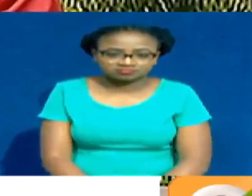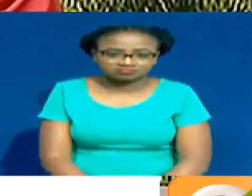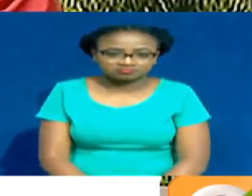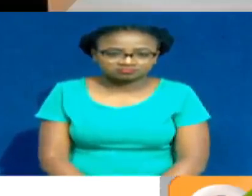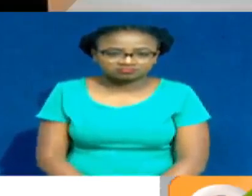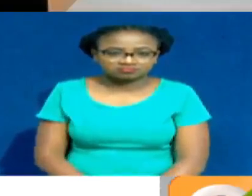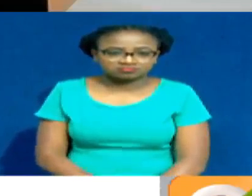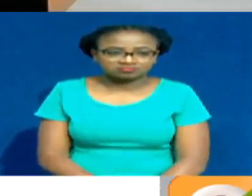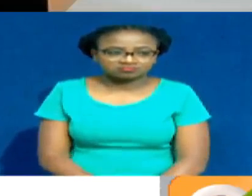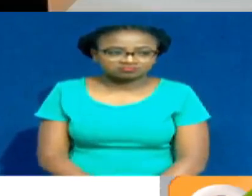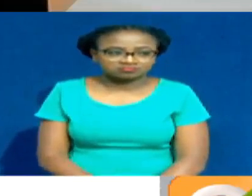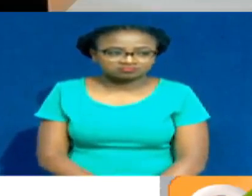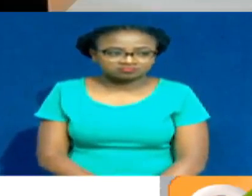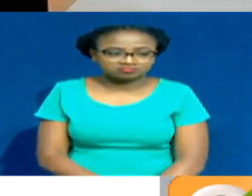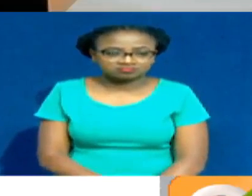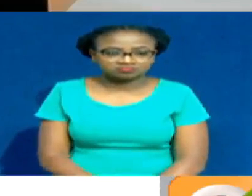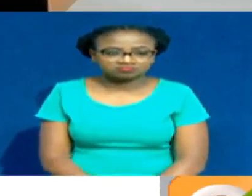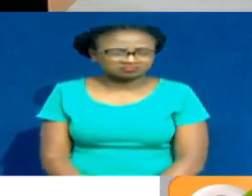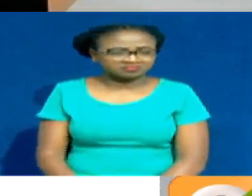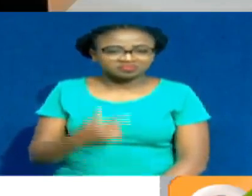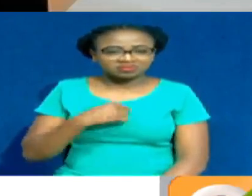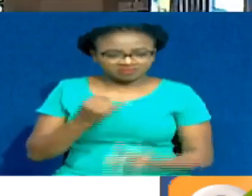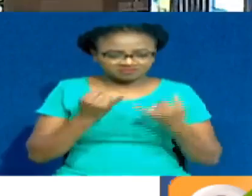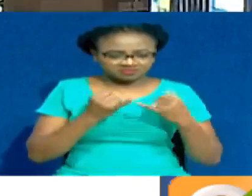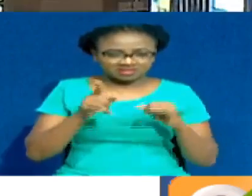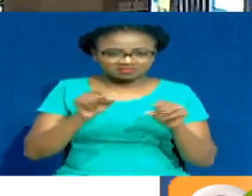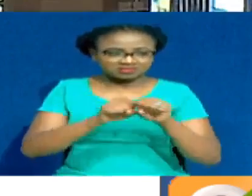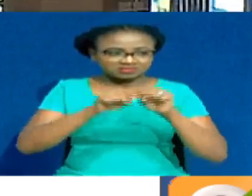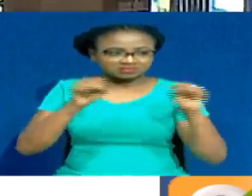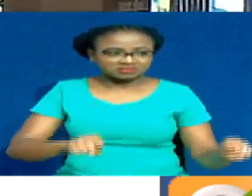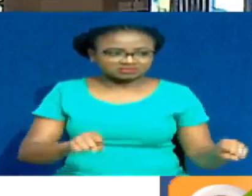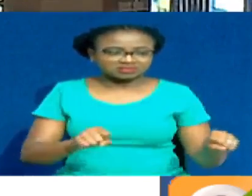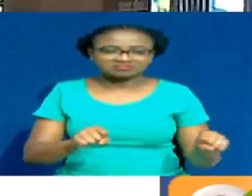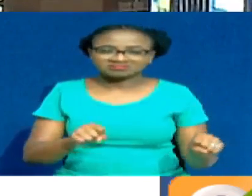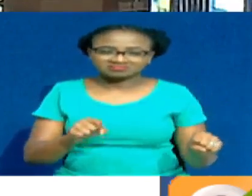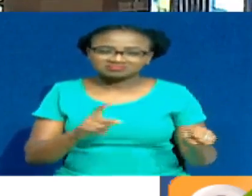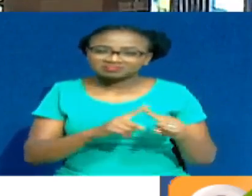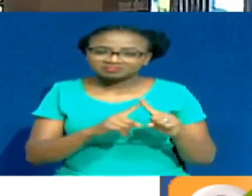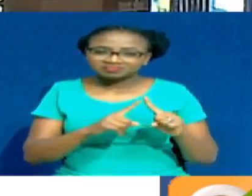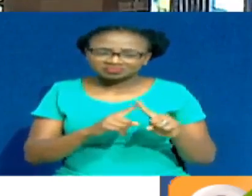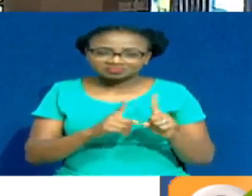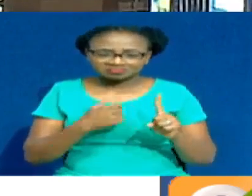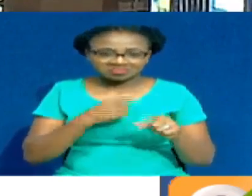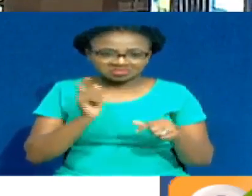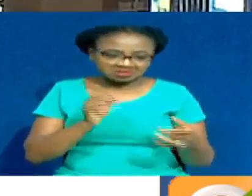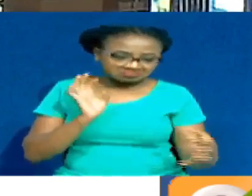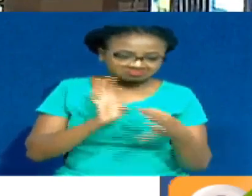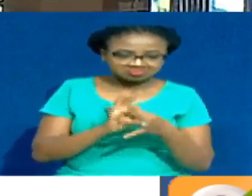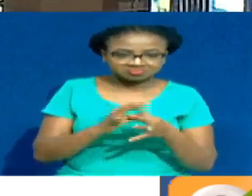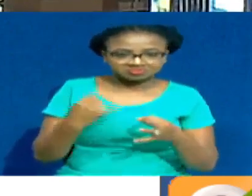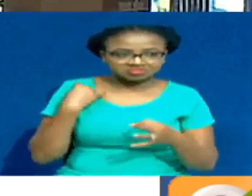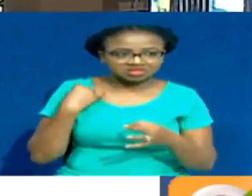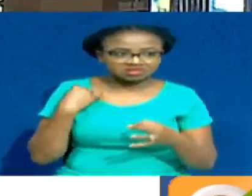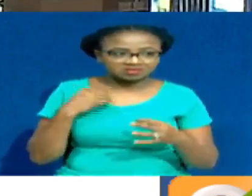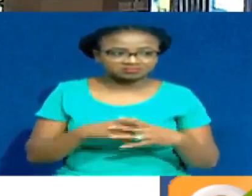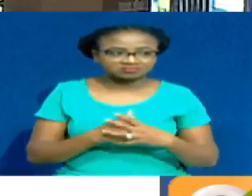complete. So it's not always. Again, no. I've only tried the system from a very sort of far-off perspective. Yeah. At least I was able to log into it yesterday before